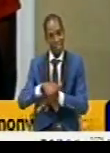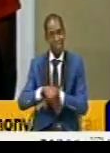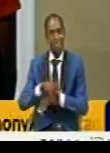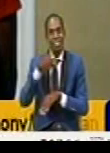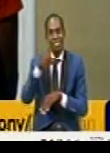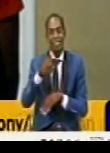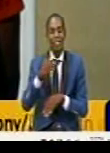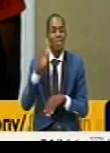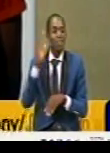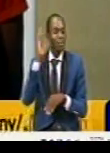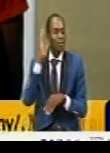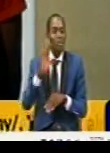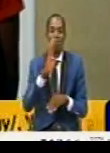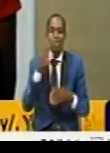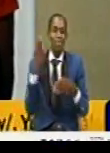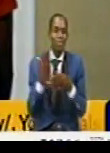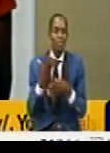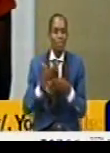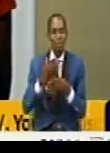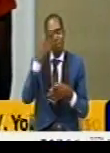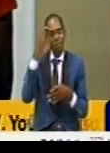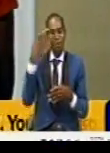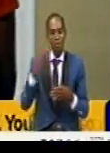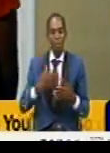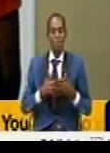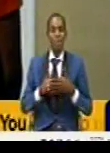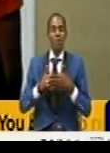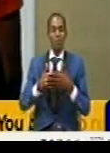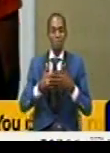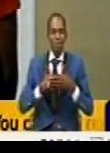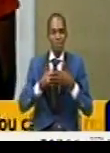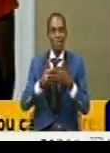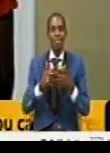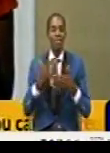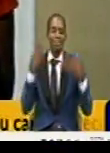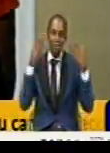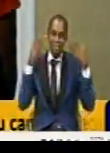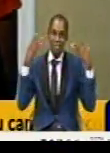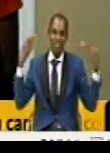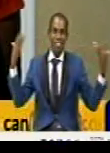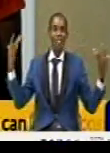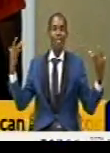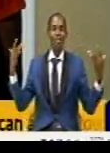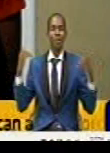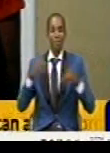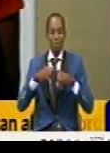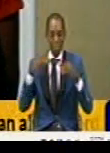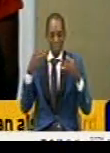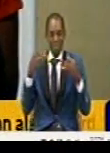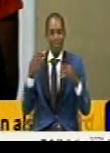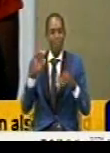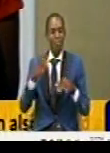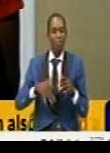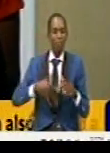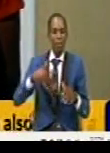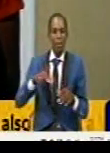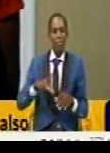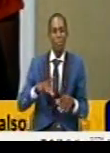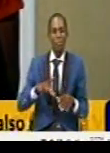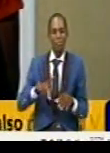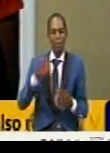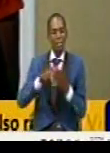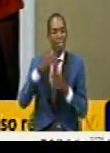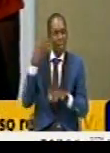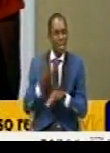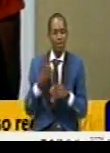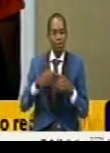if I share a bed with him at night, he can barely hear anything because of the sound that comes out of my nose. I can